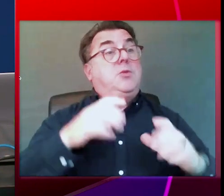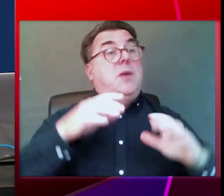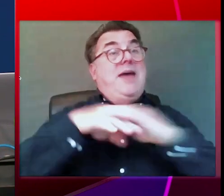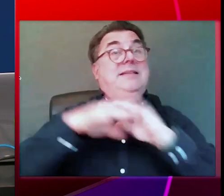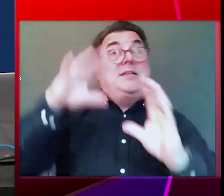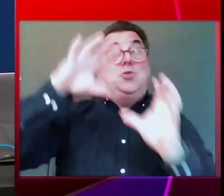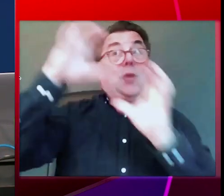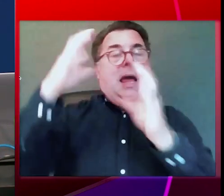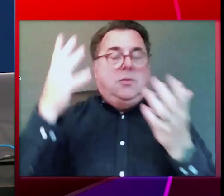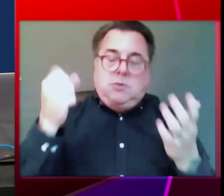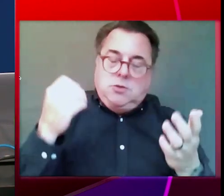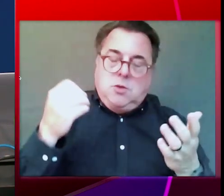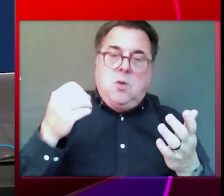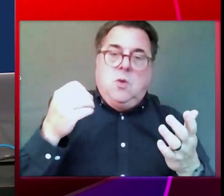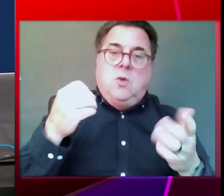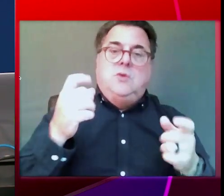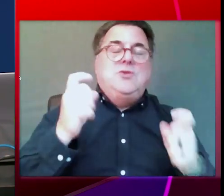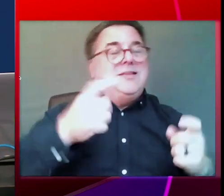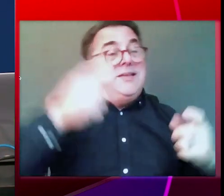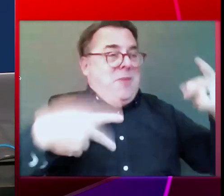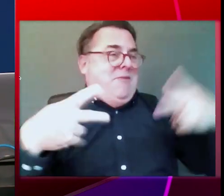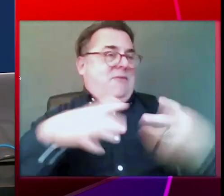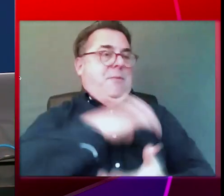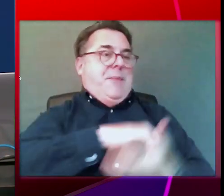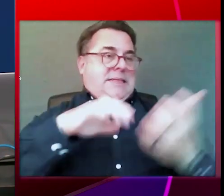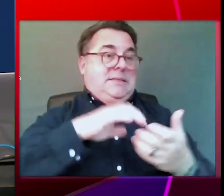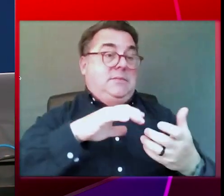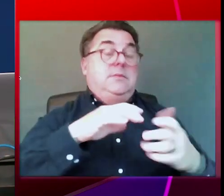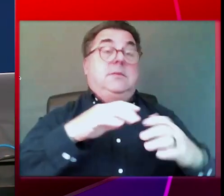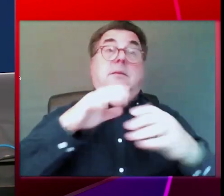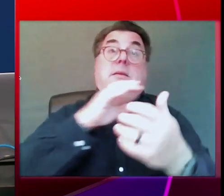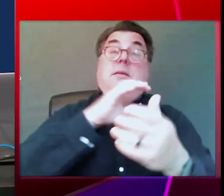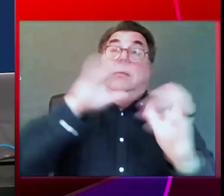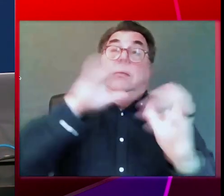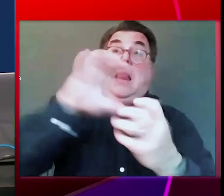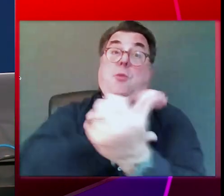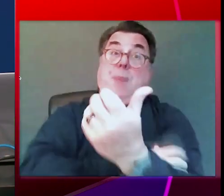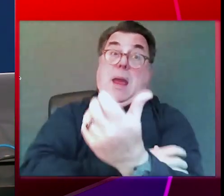this gives them a mix of both, the power of the cloud with the enhanced control